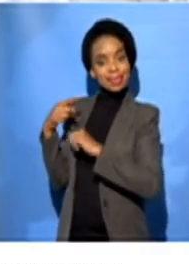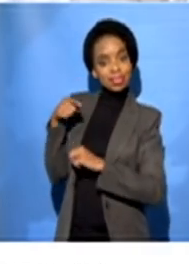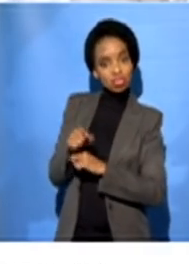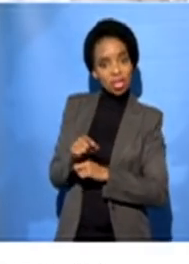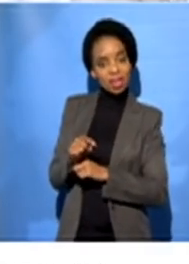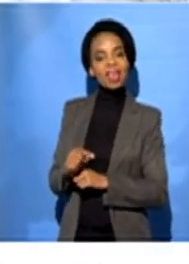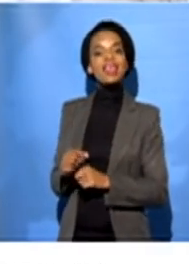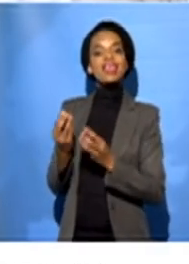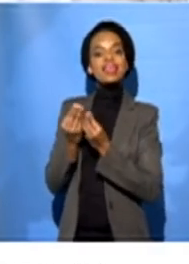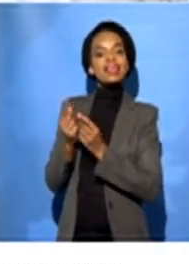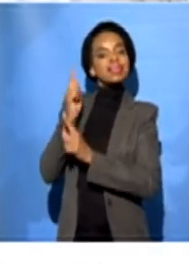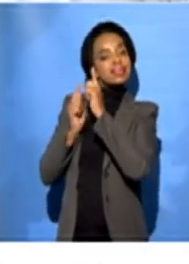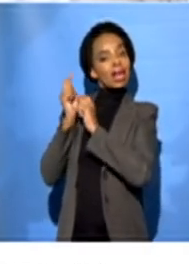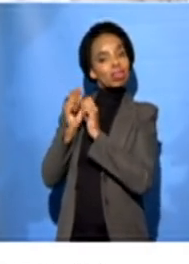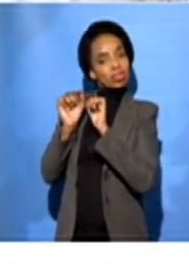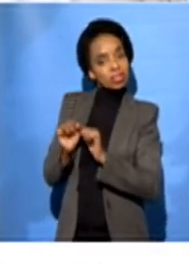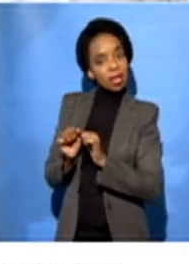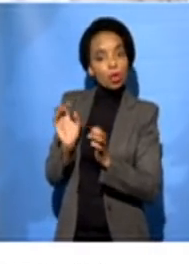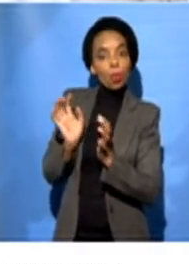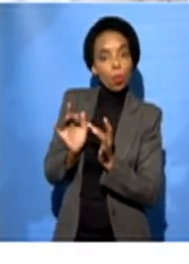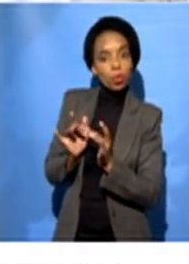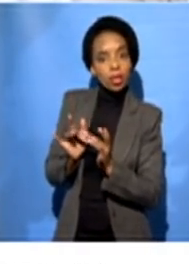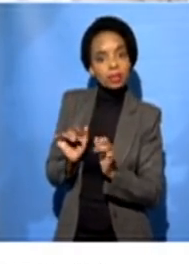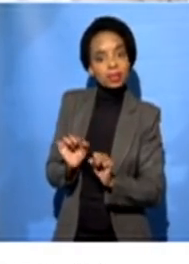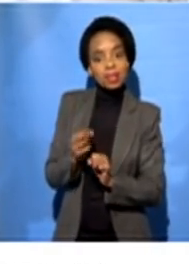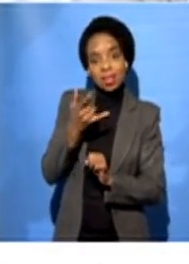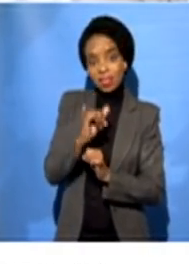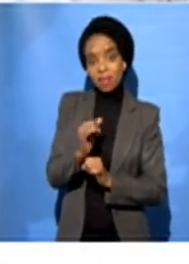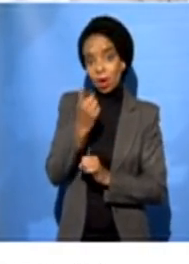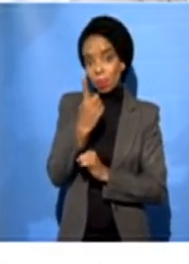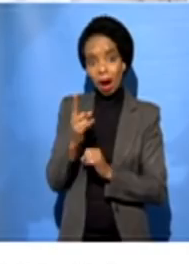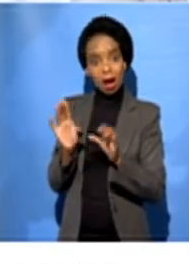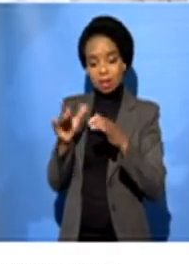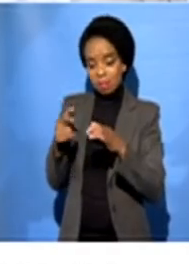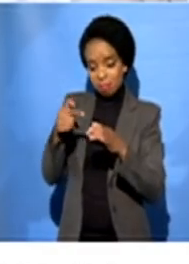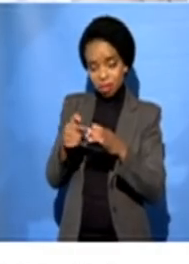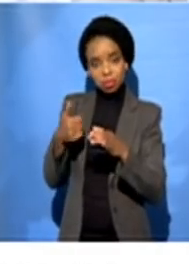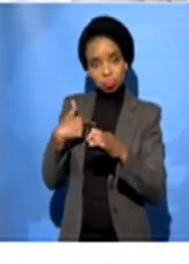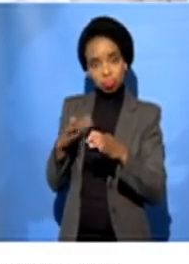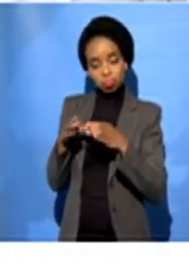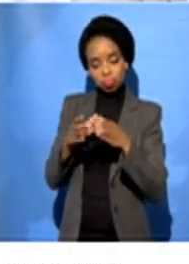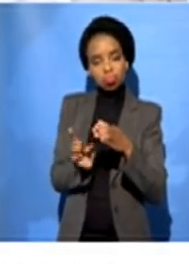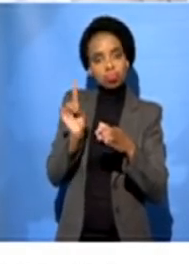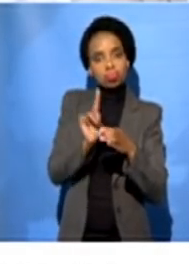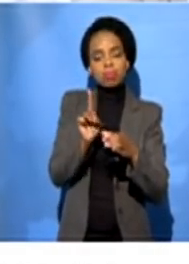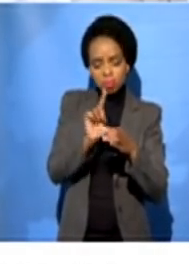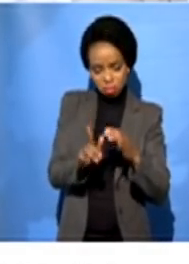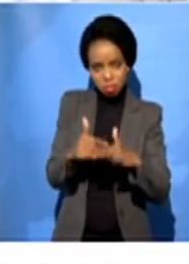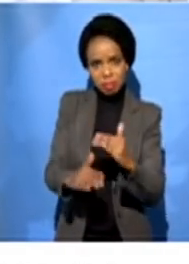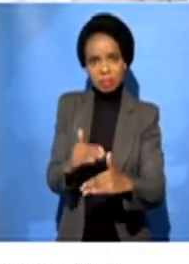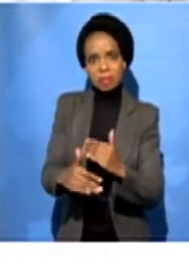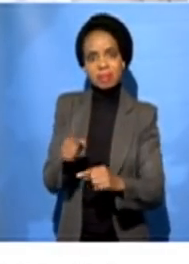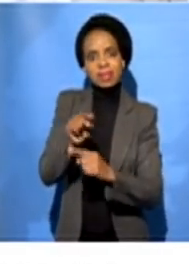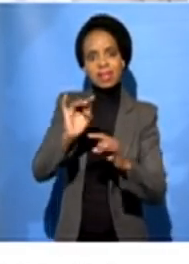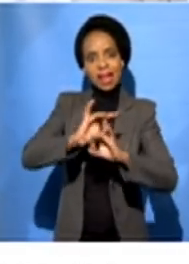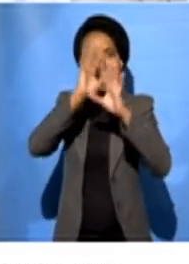the connection. If you are devoted to one party, you will keep to that party. And that is very clear in the